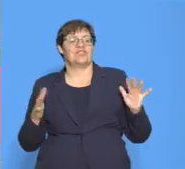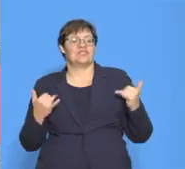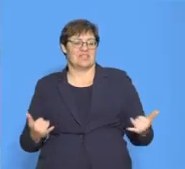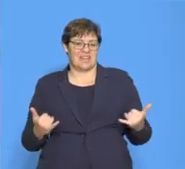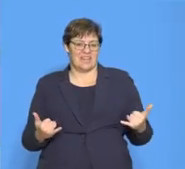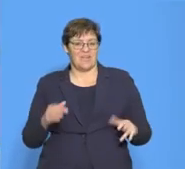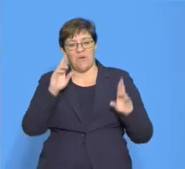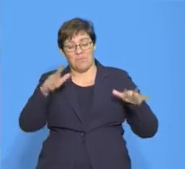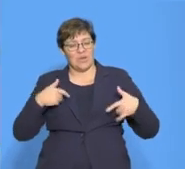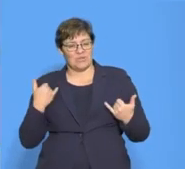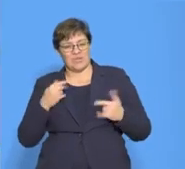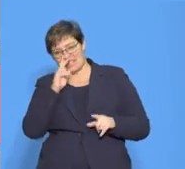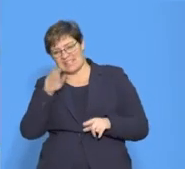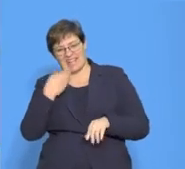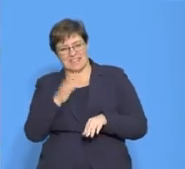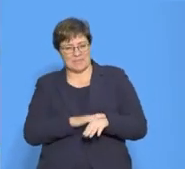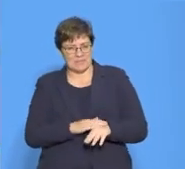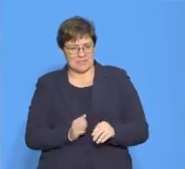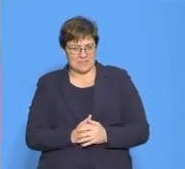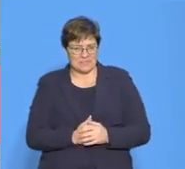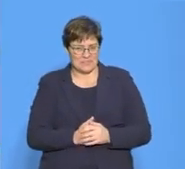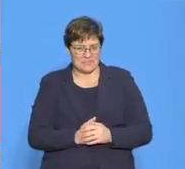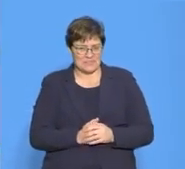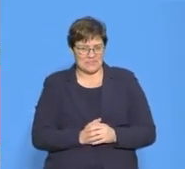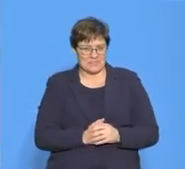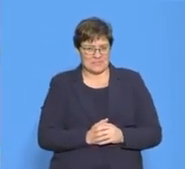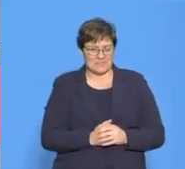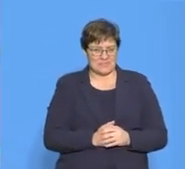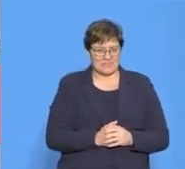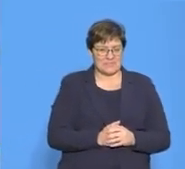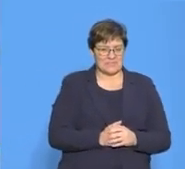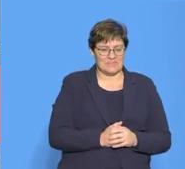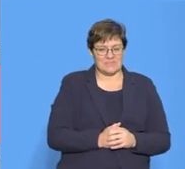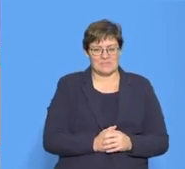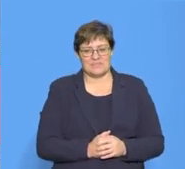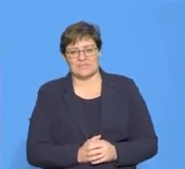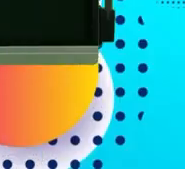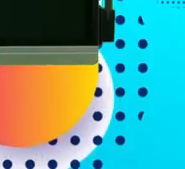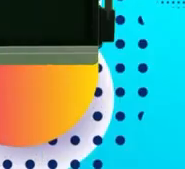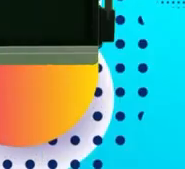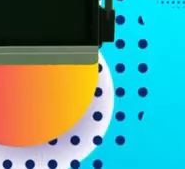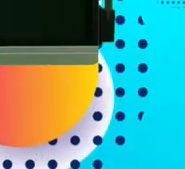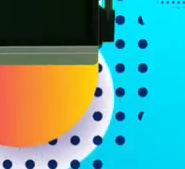and that's all we have time for today. I hope you enjoyed the lesson, and we'll see you again next time.